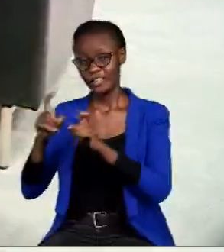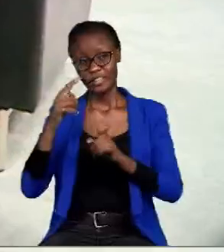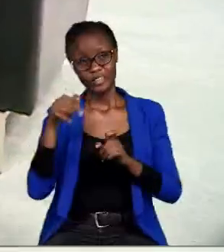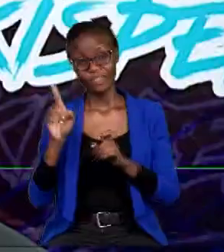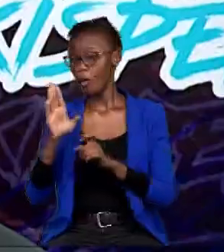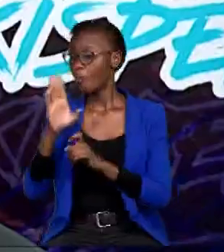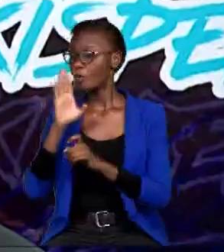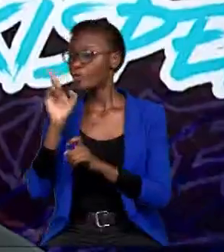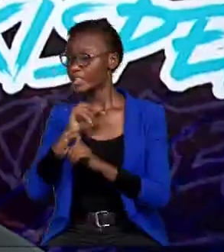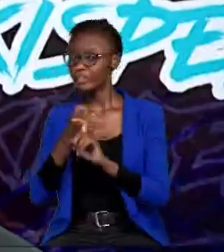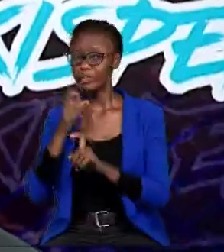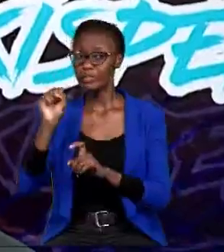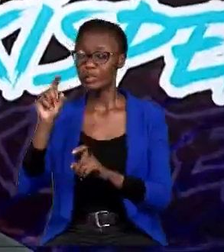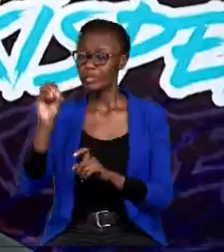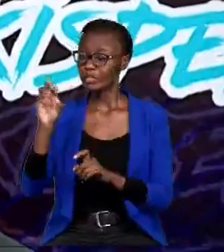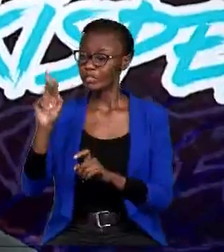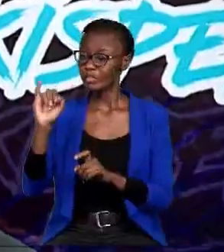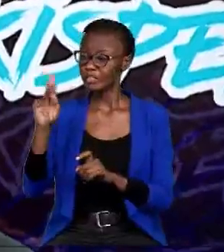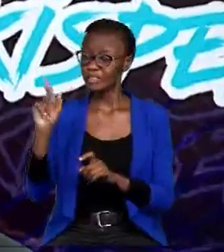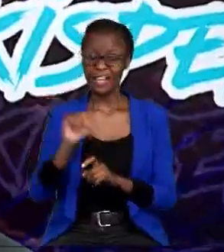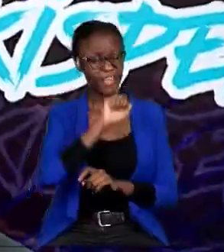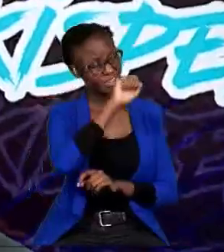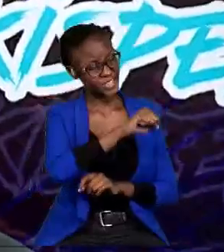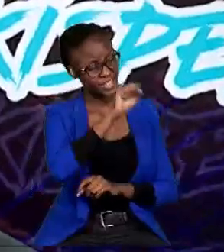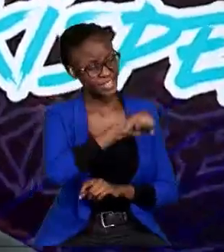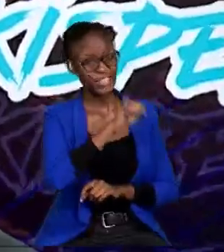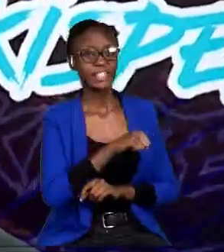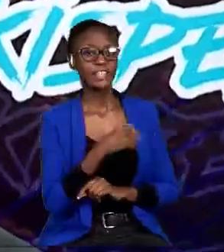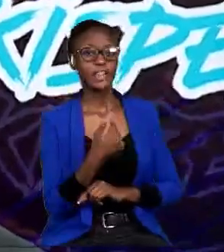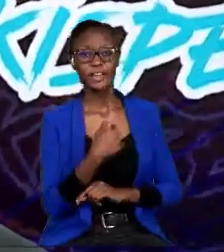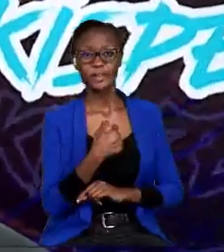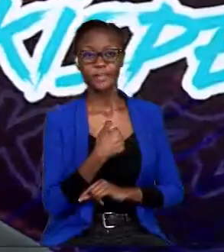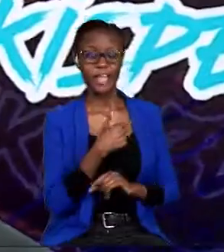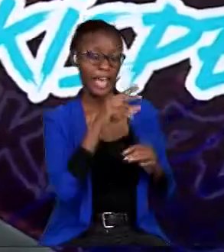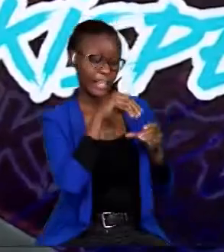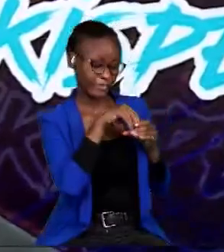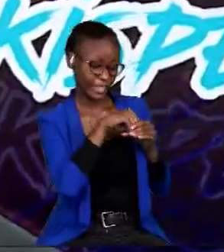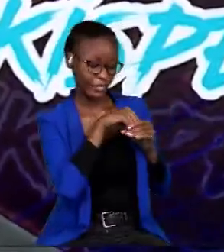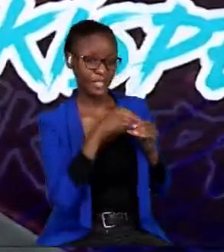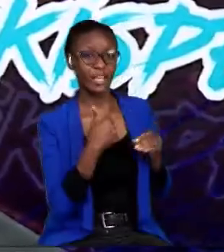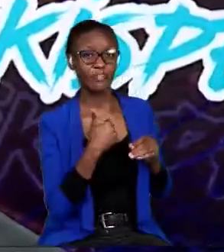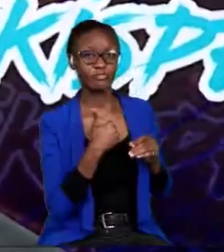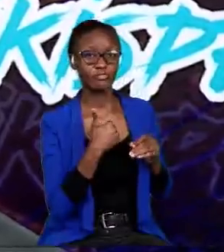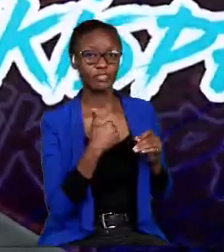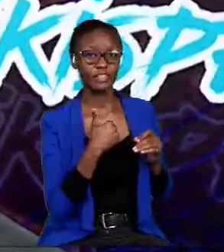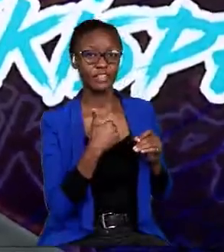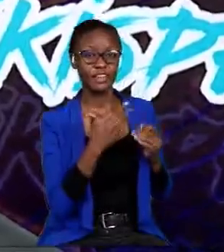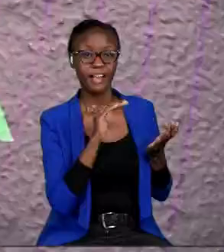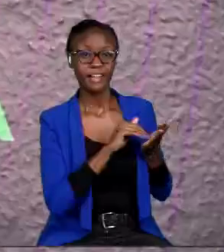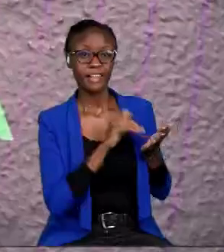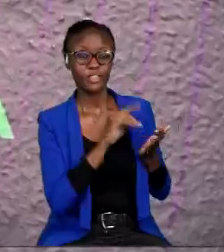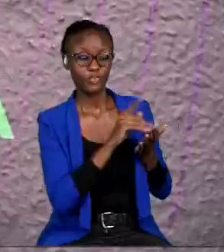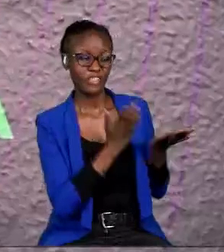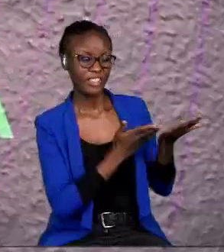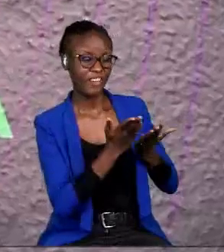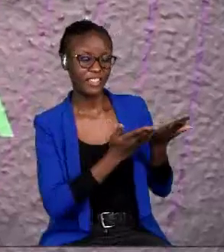Sortika? Yes, sometimes, you see, I have investments. Again, you cannot offer a